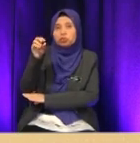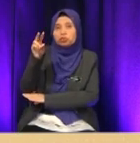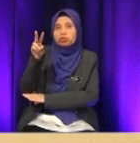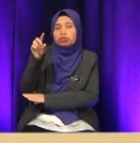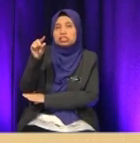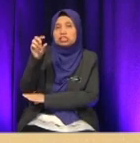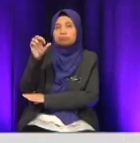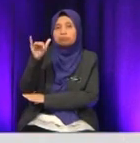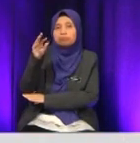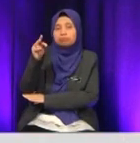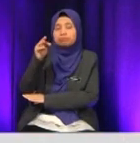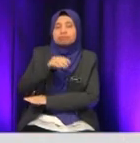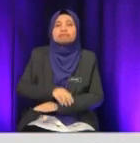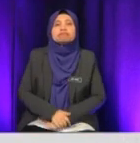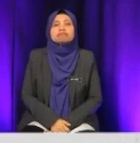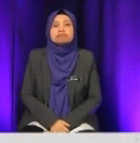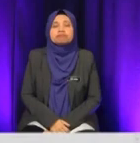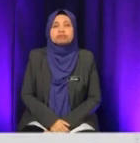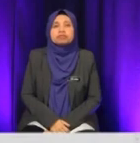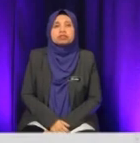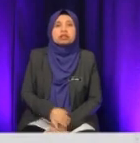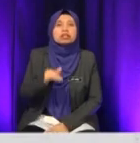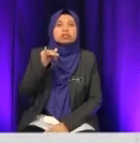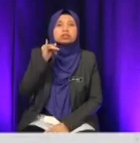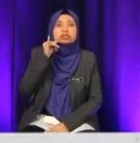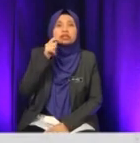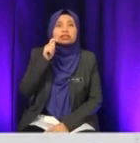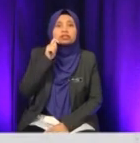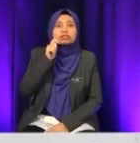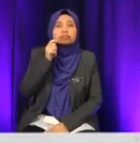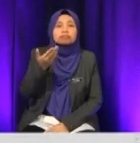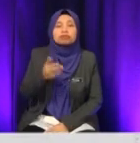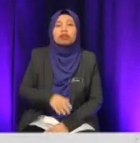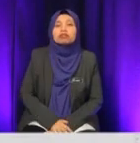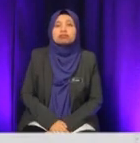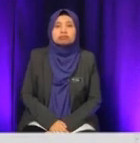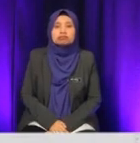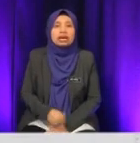www.goodgym.org. All right, so and Jasmine, where is the answer for this one?